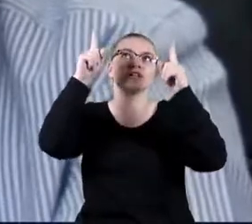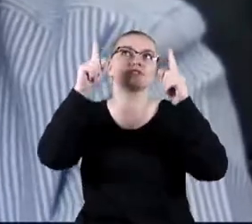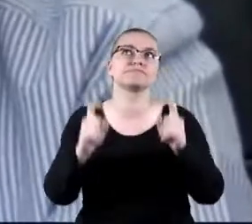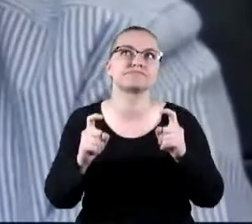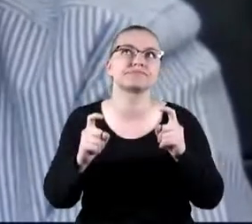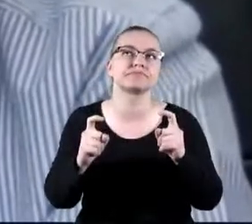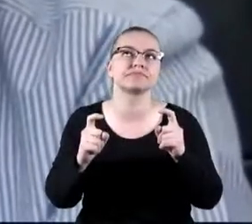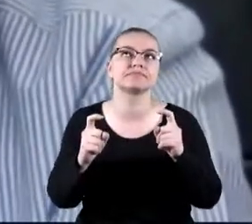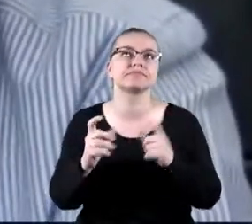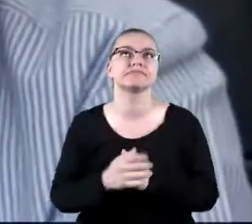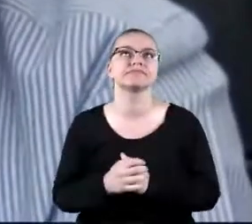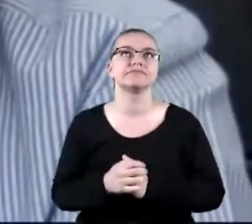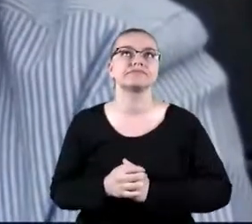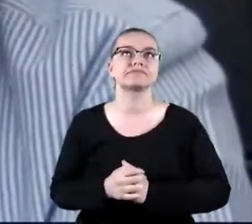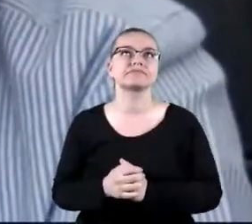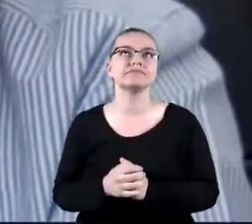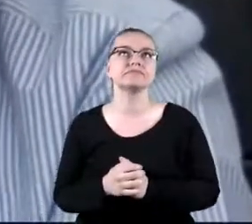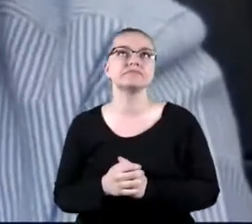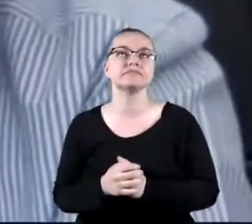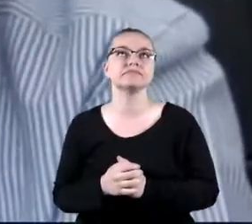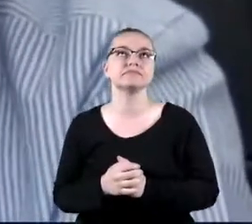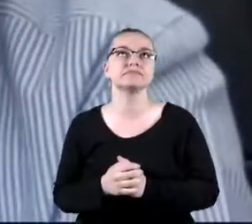to think